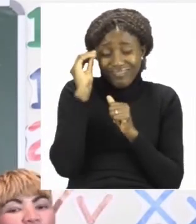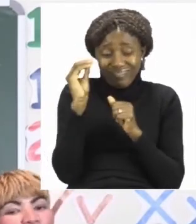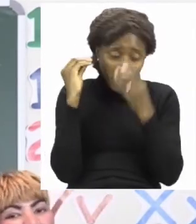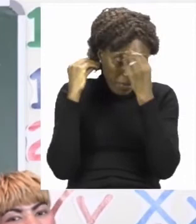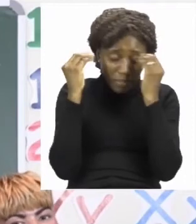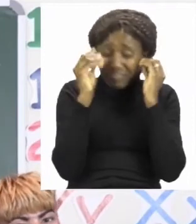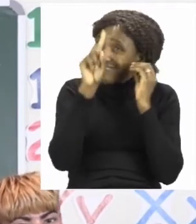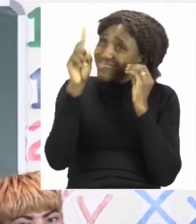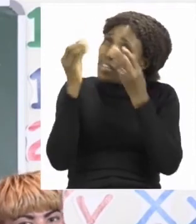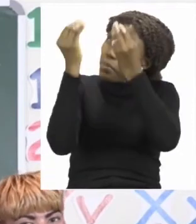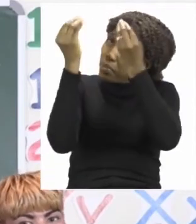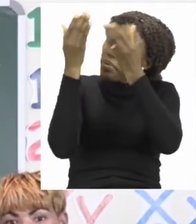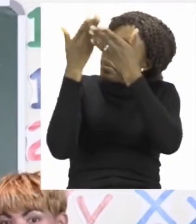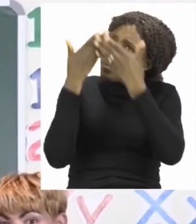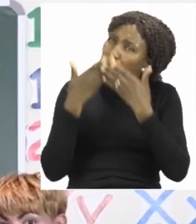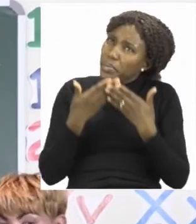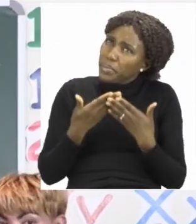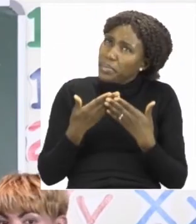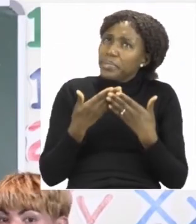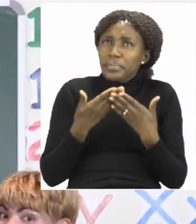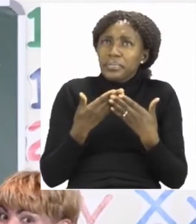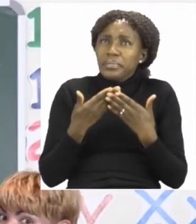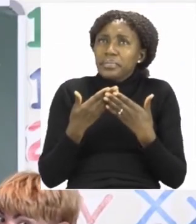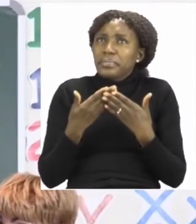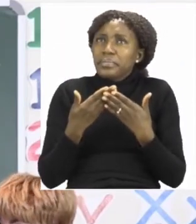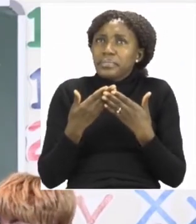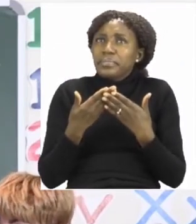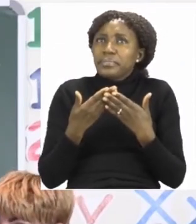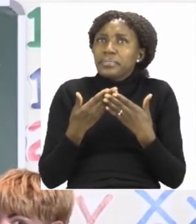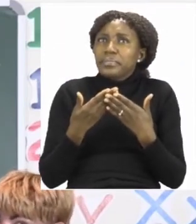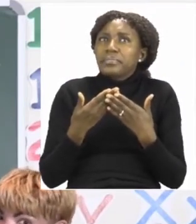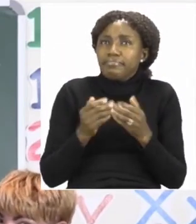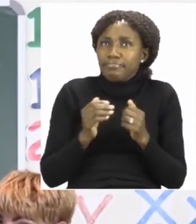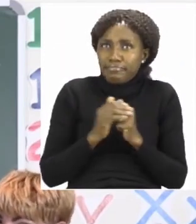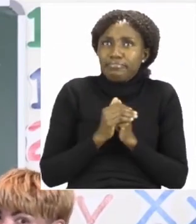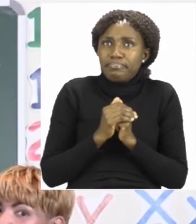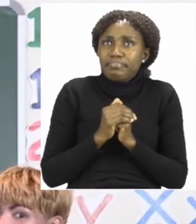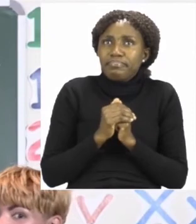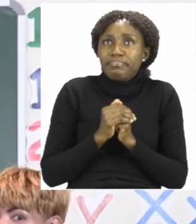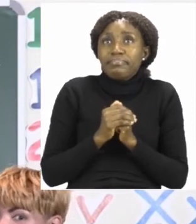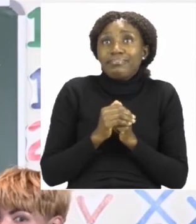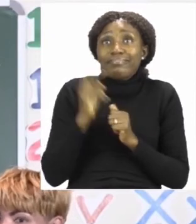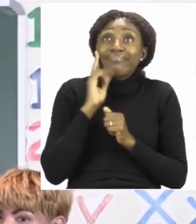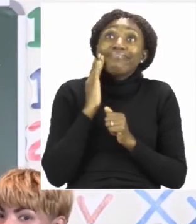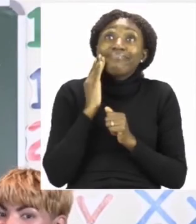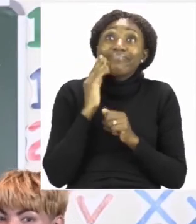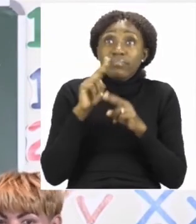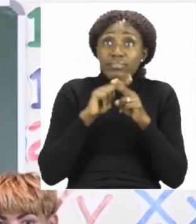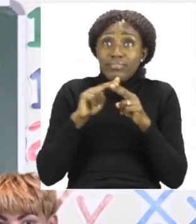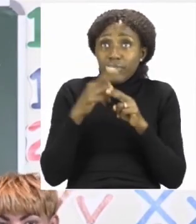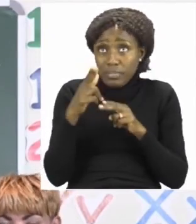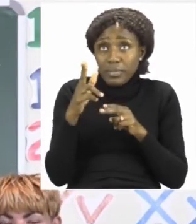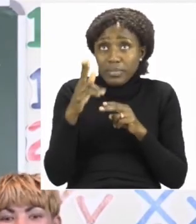can always ask a grown-up to help you especially with those scissors when you have to cut your